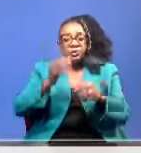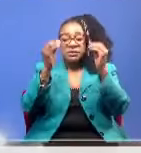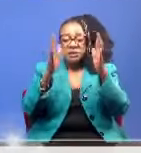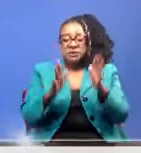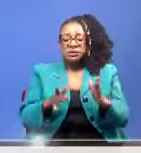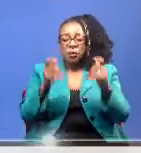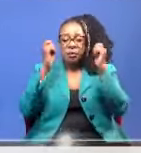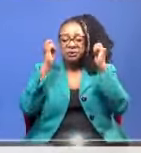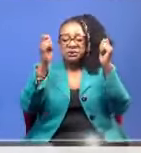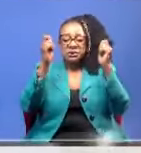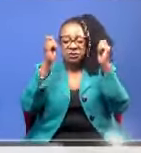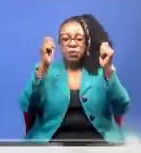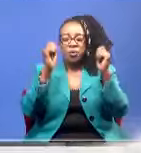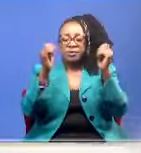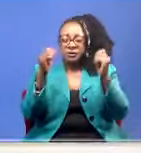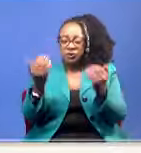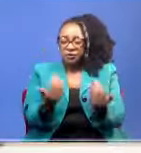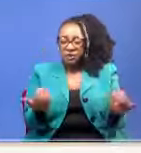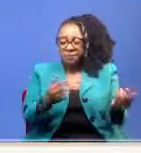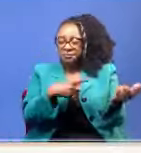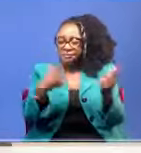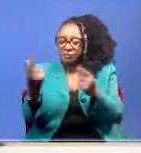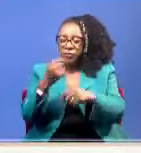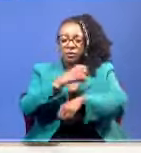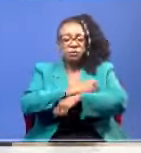strike to not take your children to school at the moment.